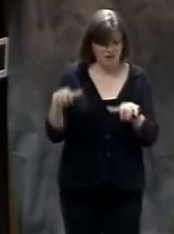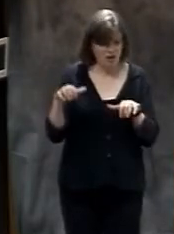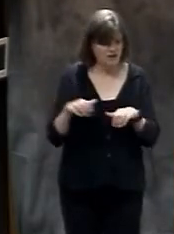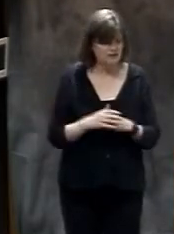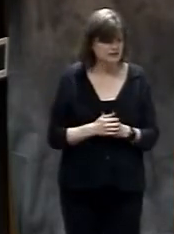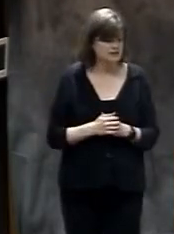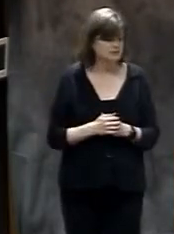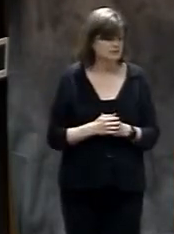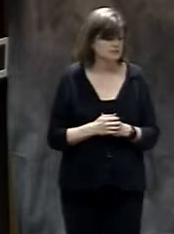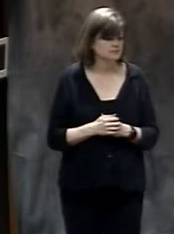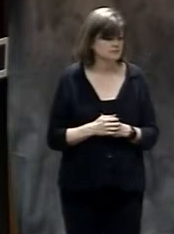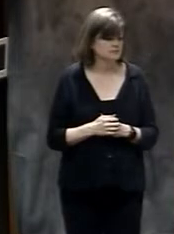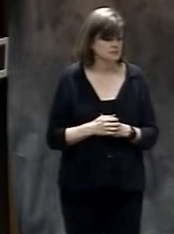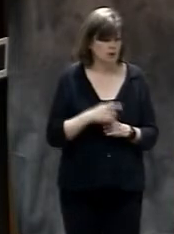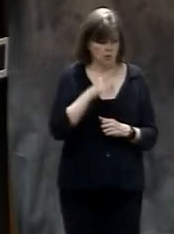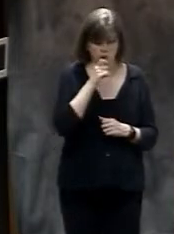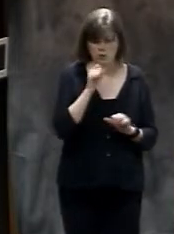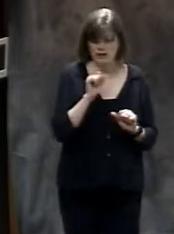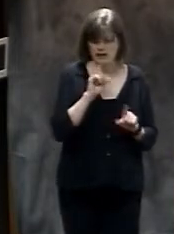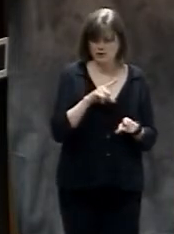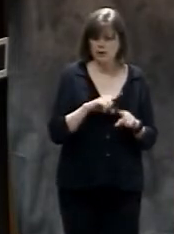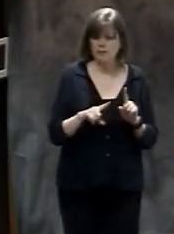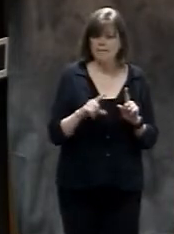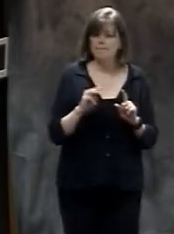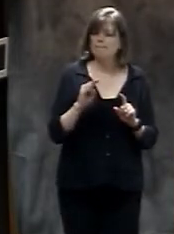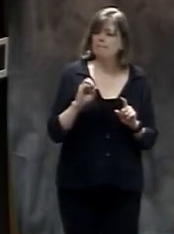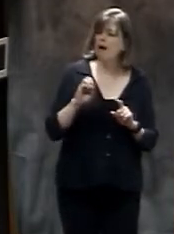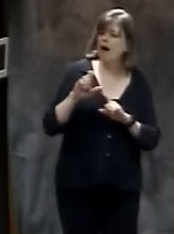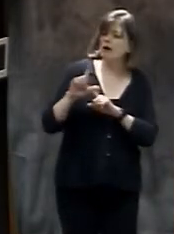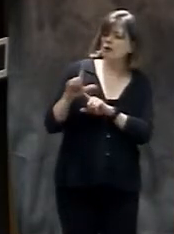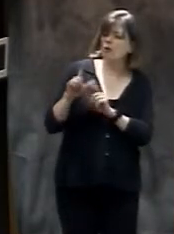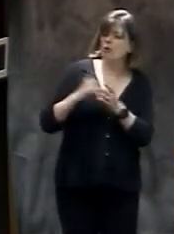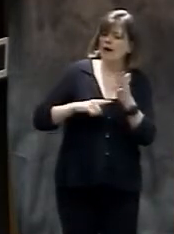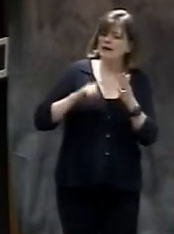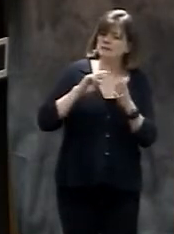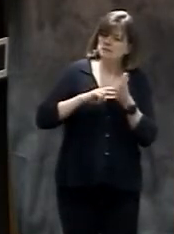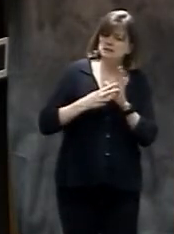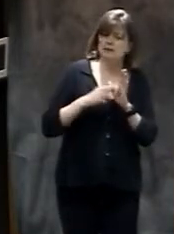would be able to answer this, but what is a model?